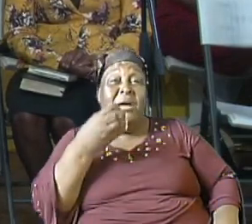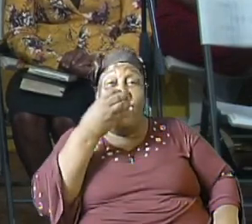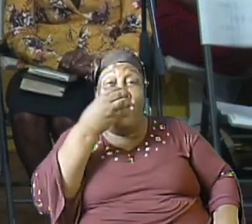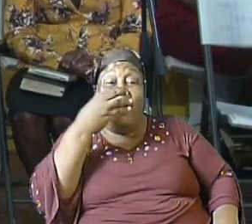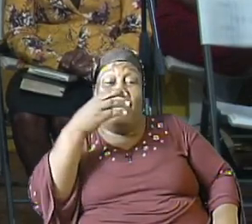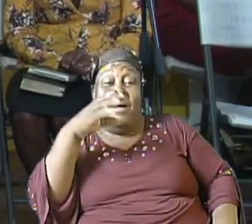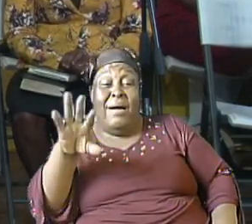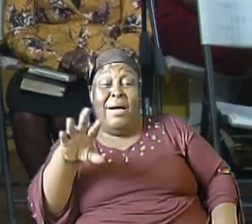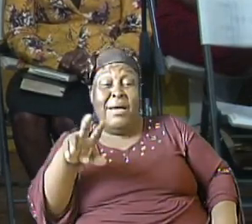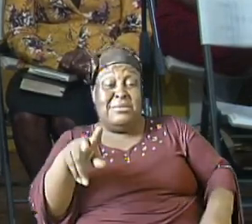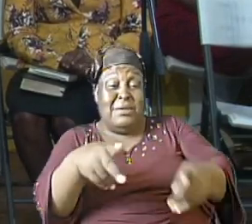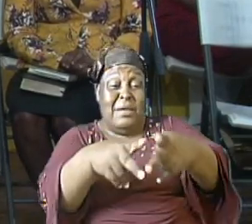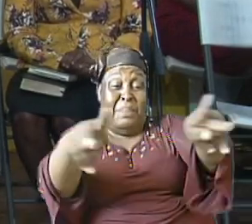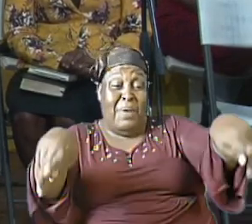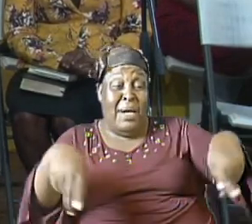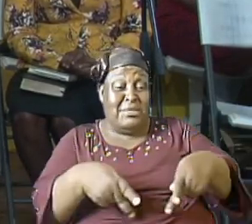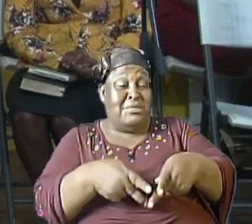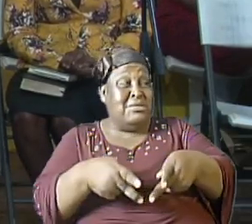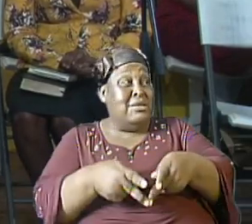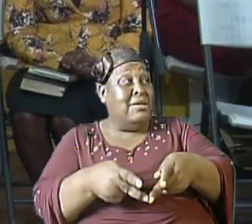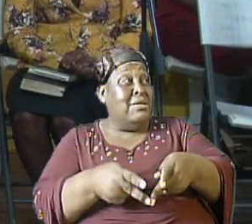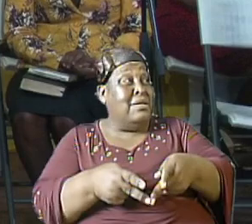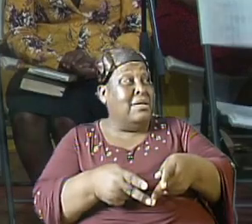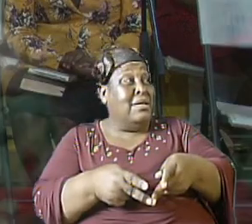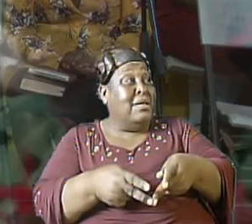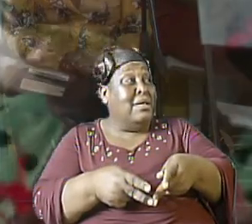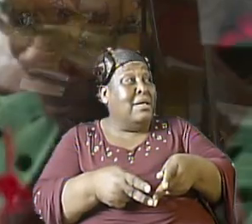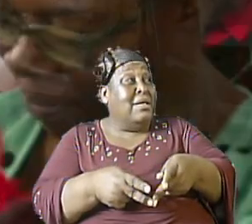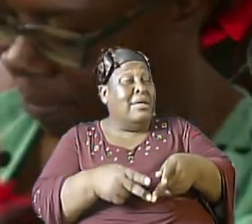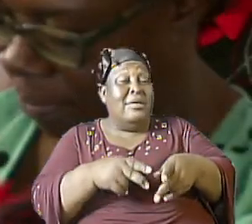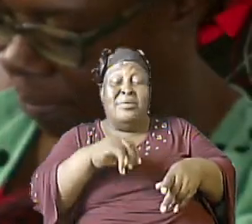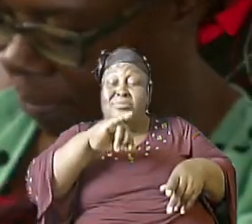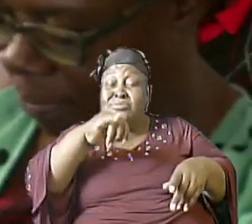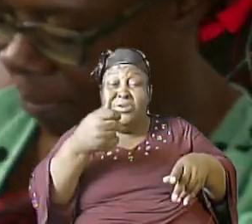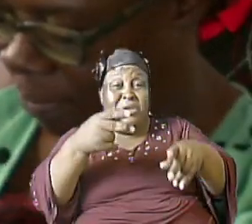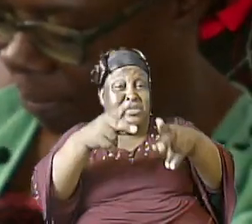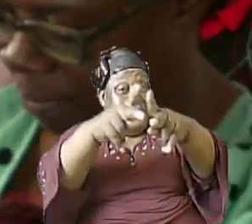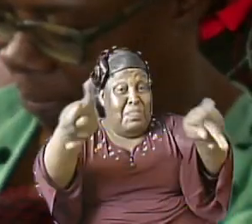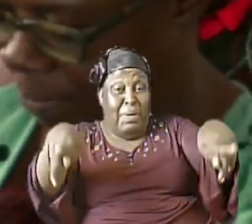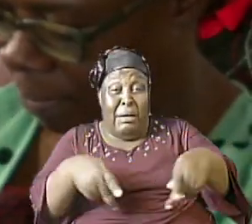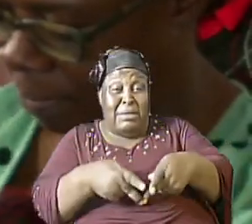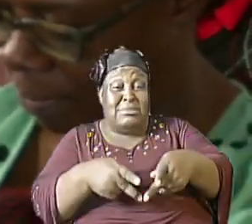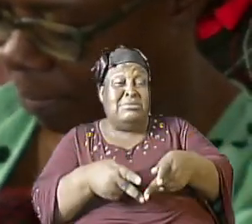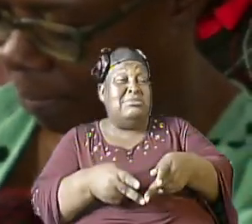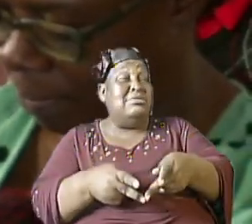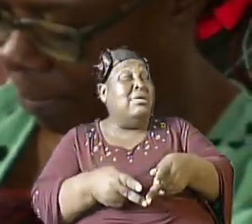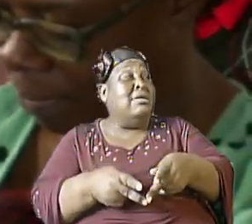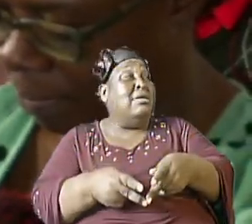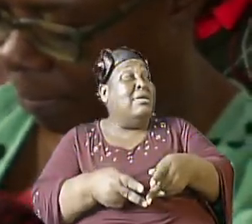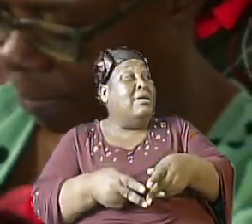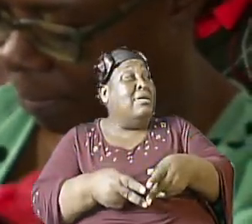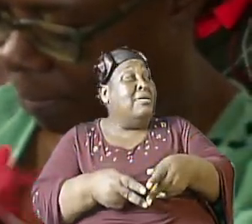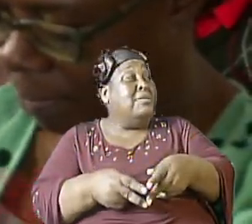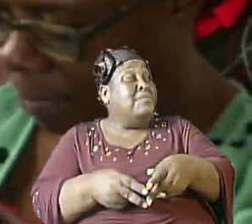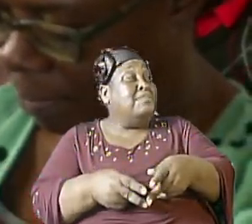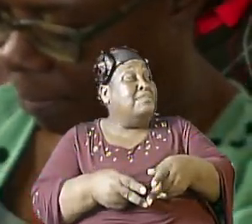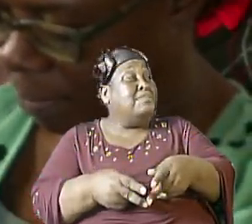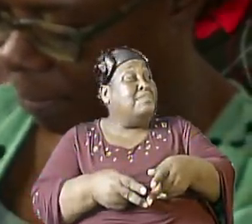pot. No, because I would not put my hand on the flame of the stove. This is just the pot.